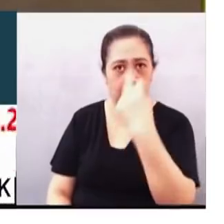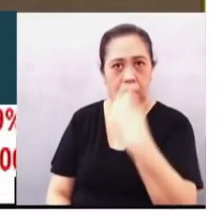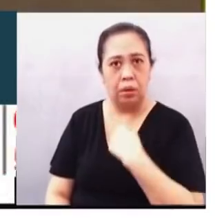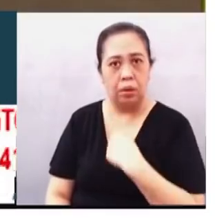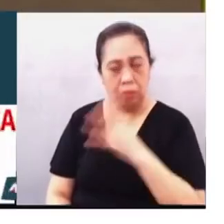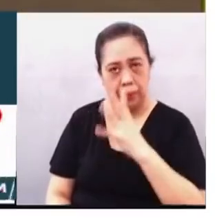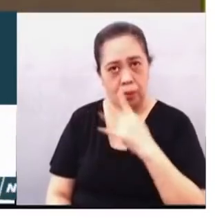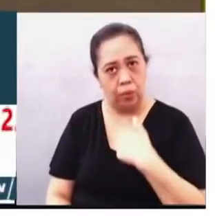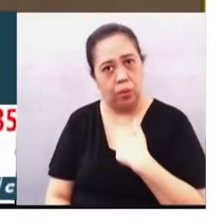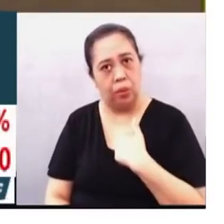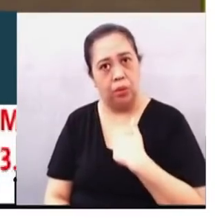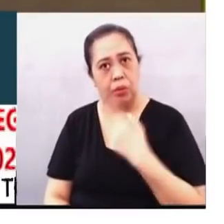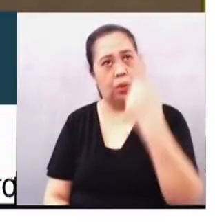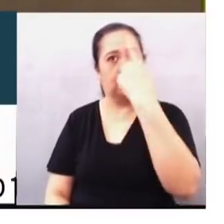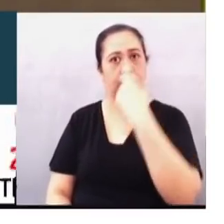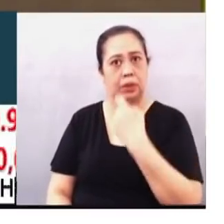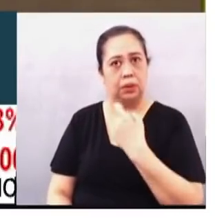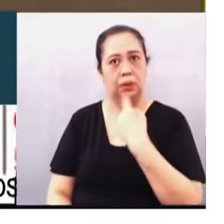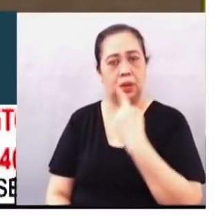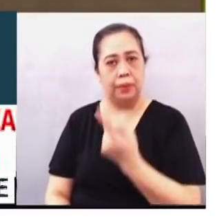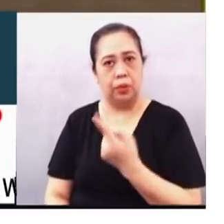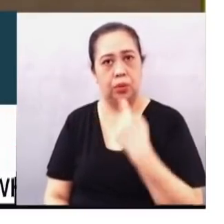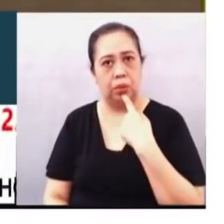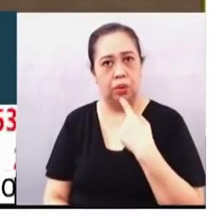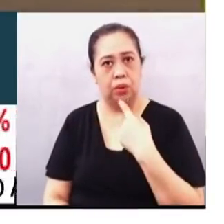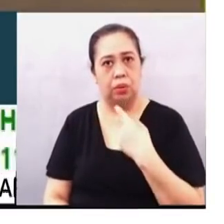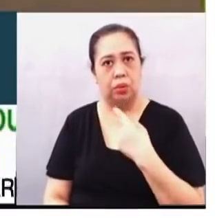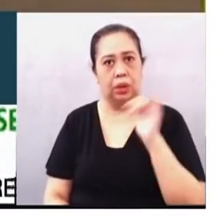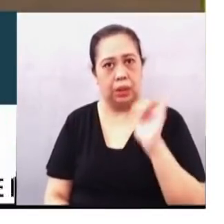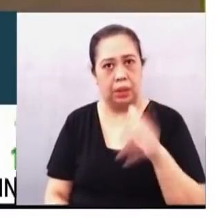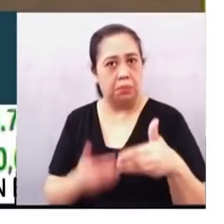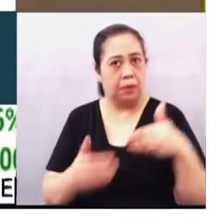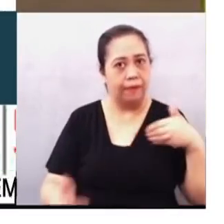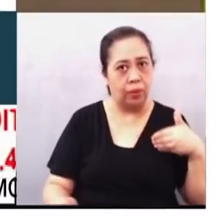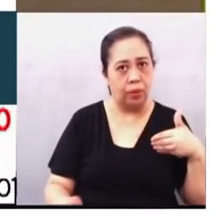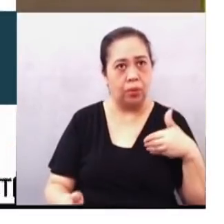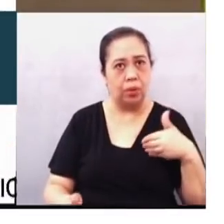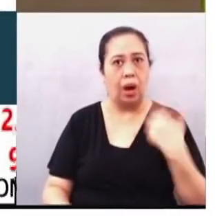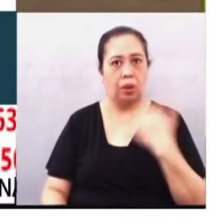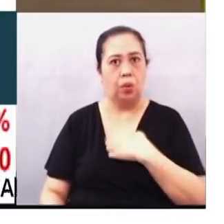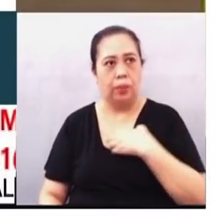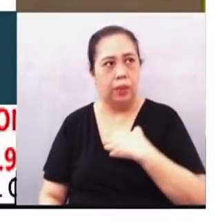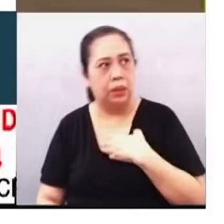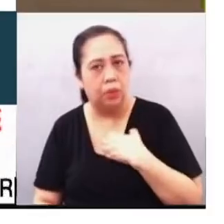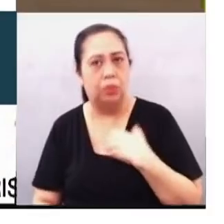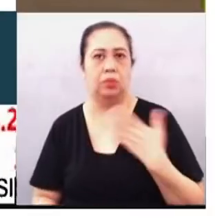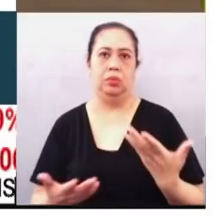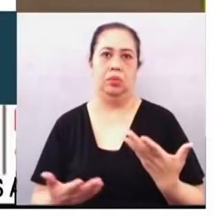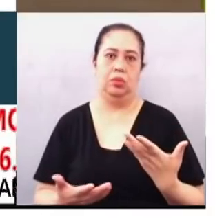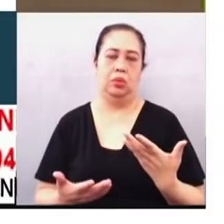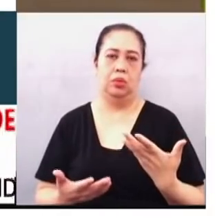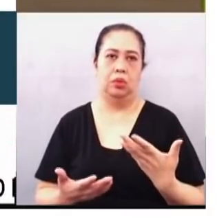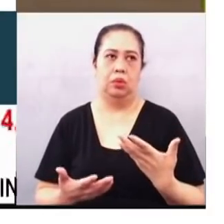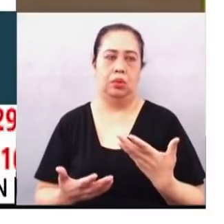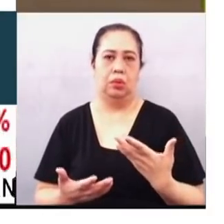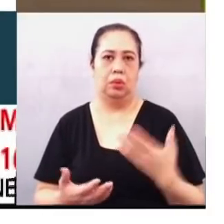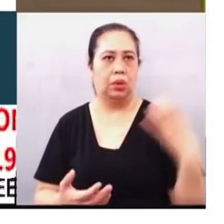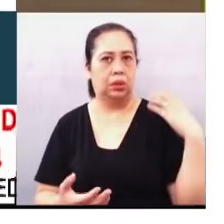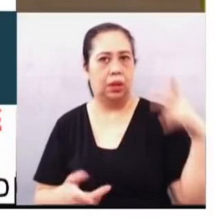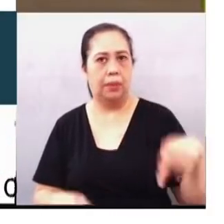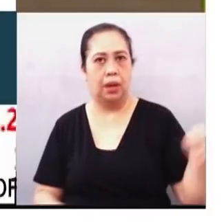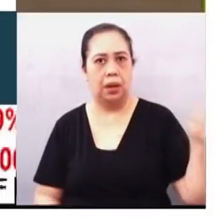ko? You asked me that question, yung sinabi kong ganun. But before that, nagreklamo na ako kay Chairman Gordon